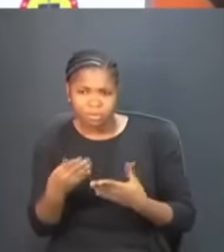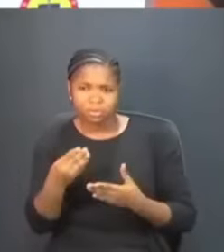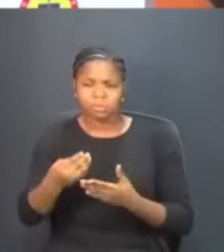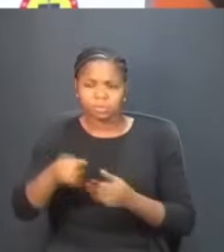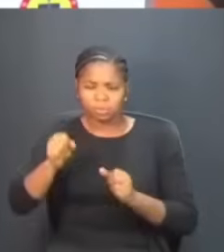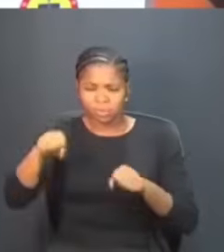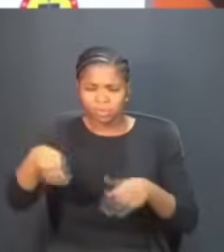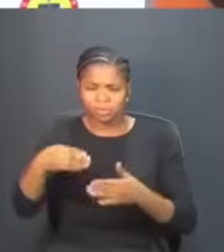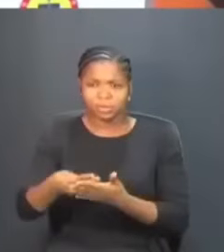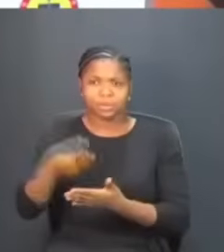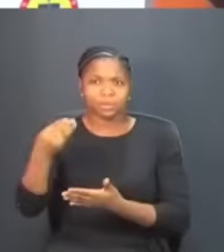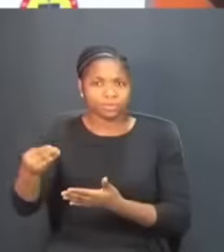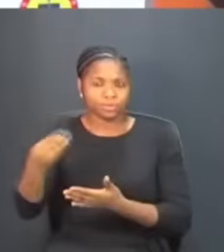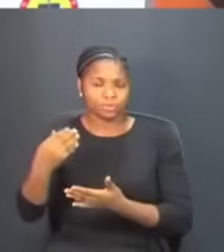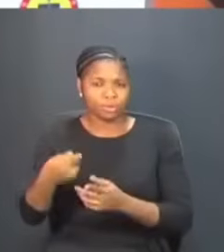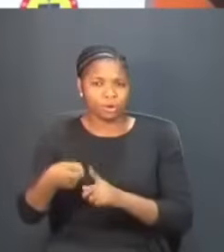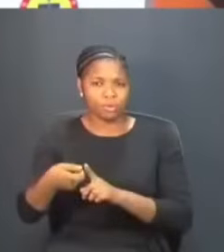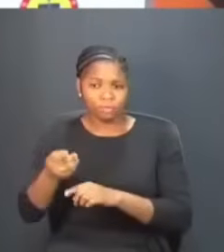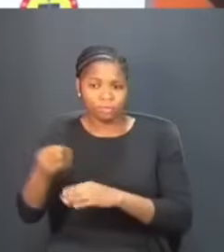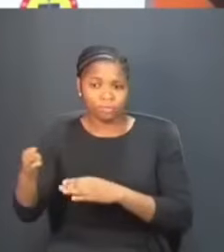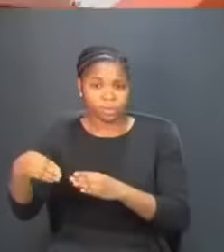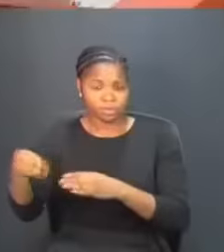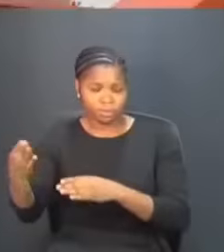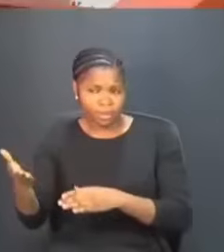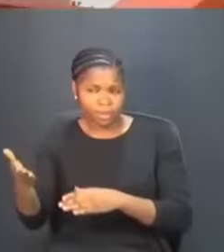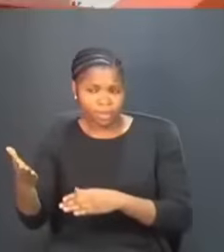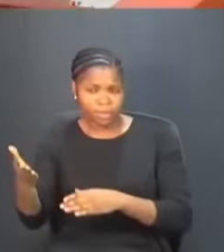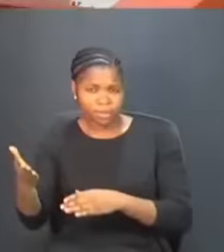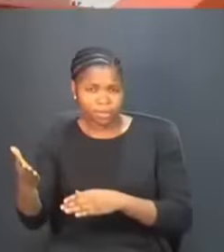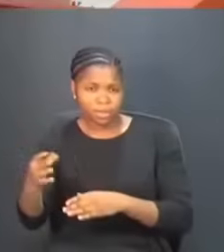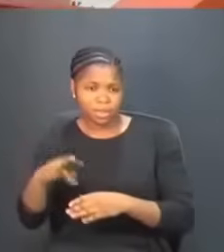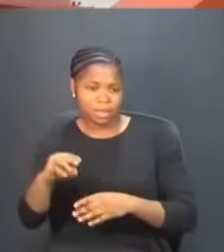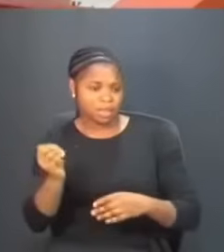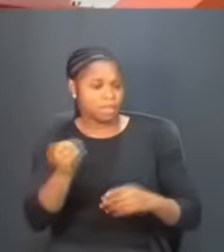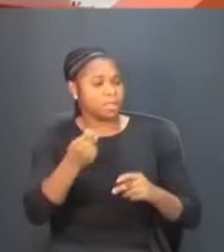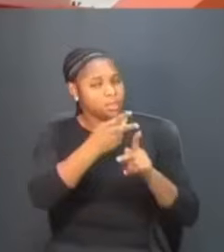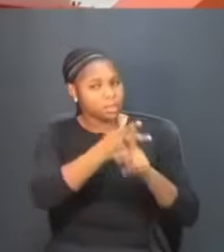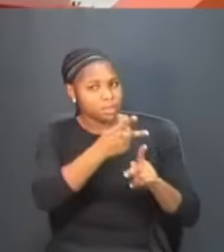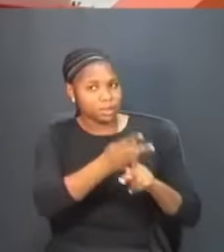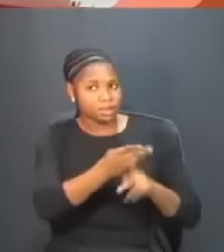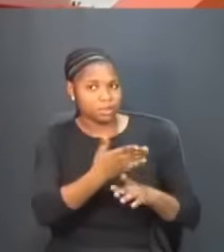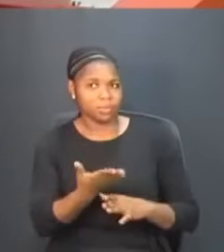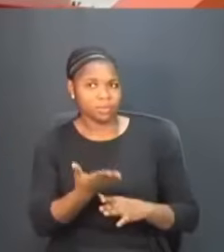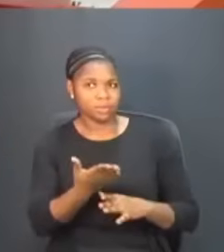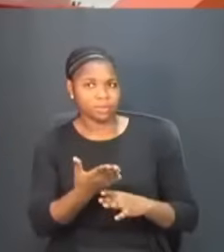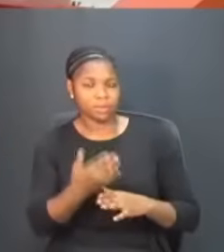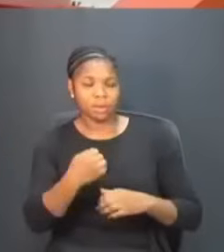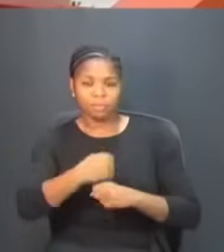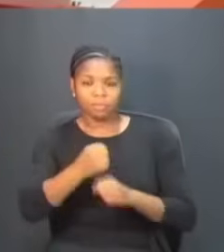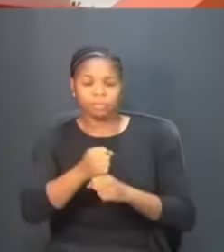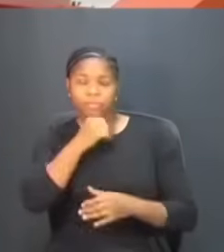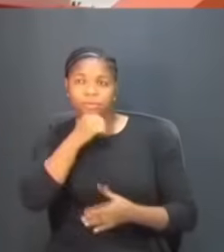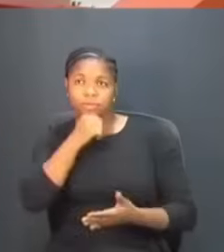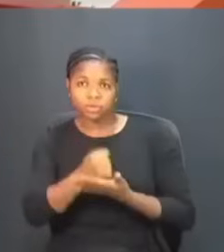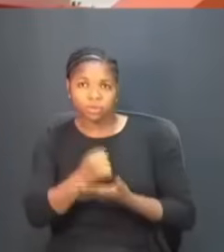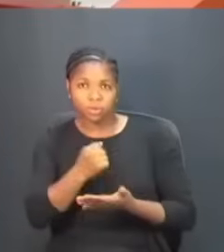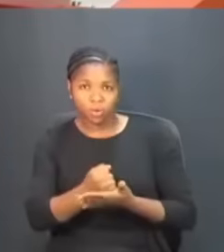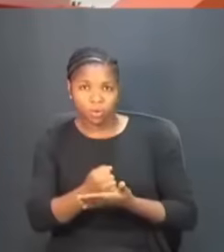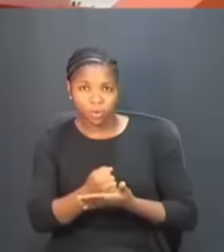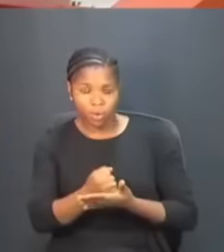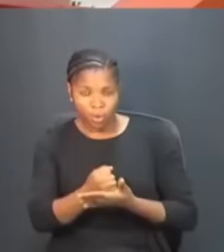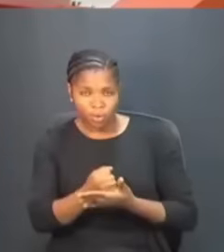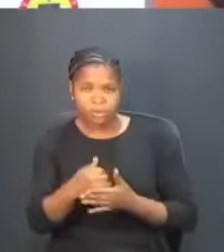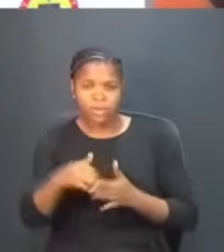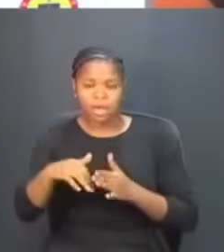can be sure that they are buying the excesses from the market to give price stability to the traders and also having